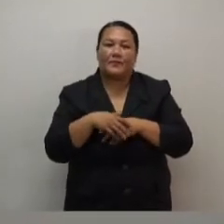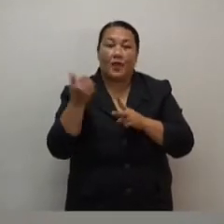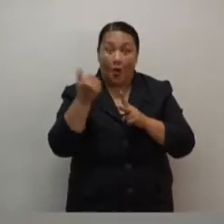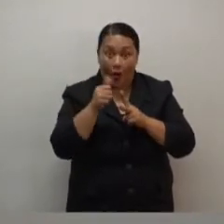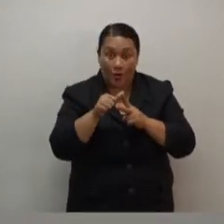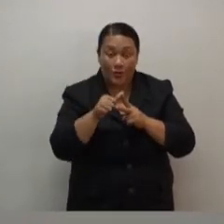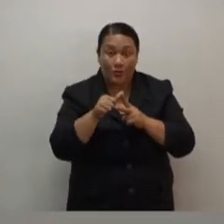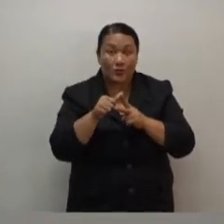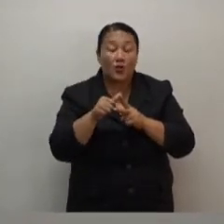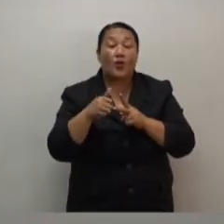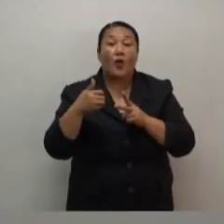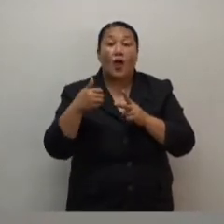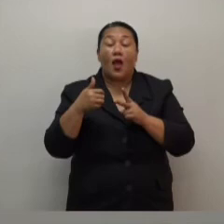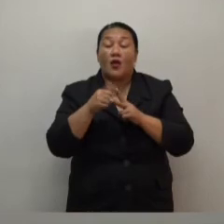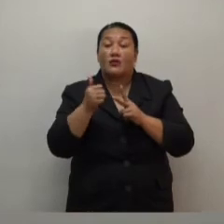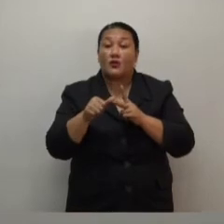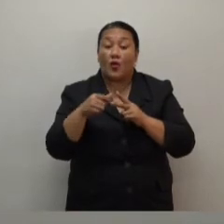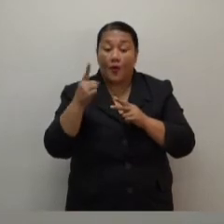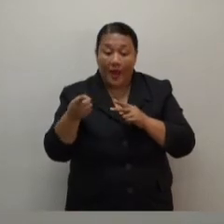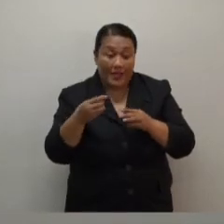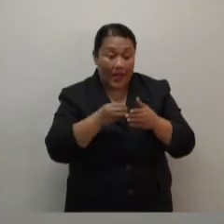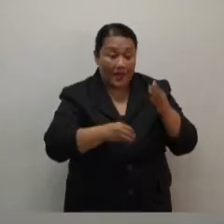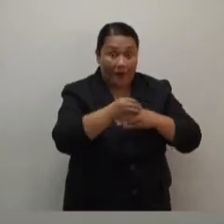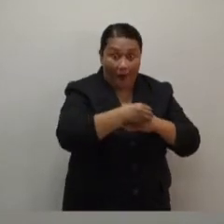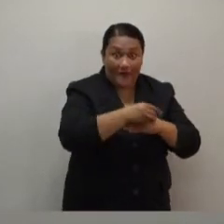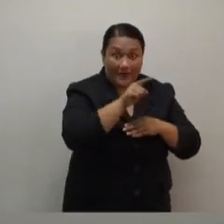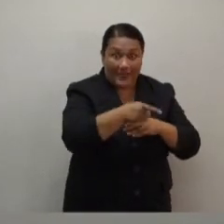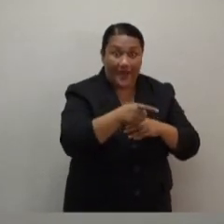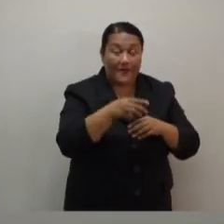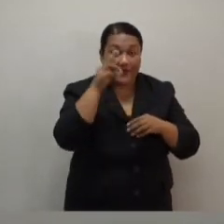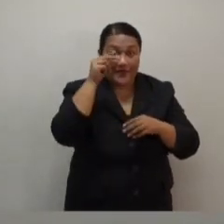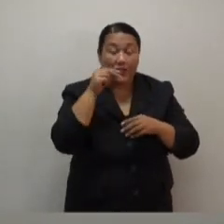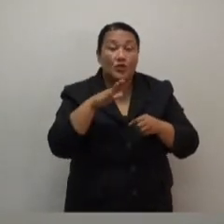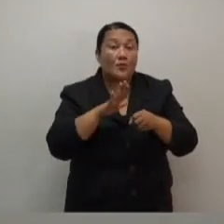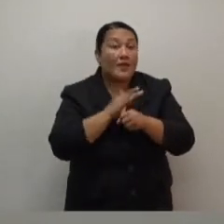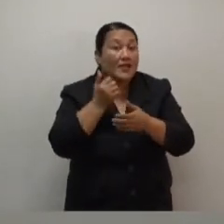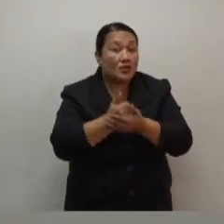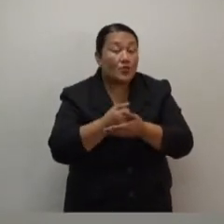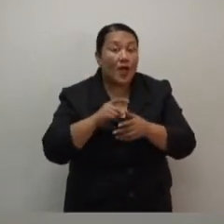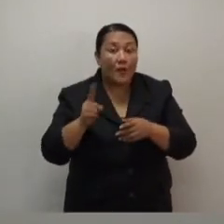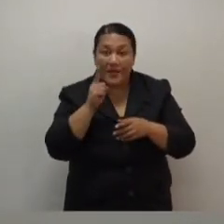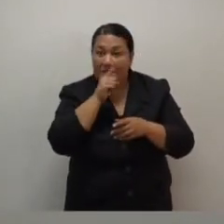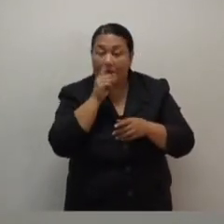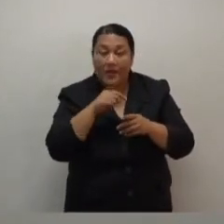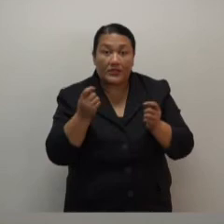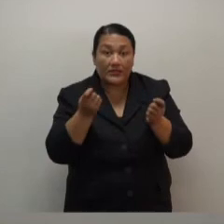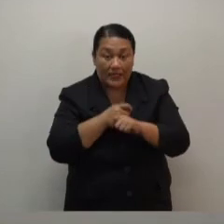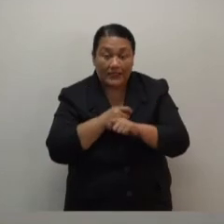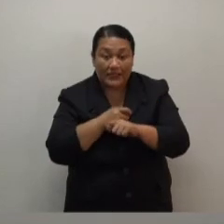undertaken that wherever the Fijian Elections Offices are set up, whether permanent or ad hoc, should people come to change their names over